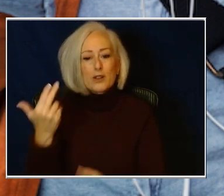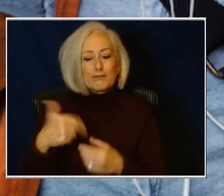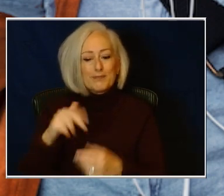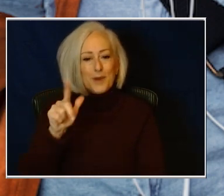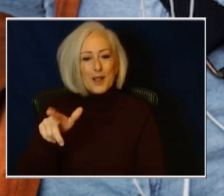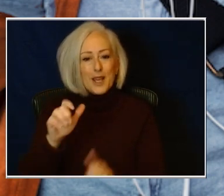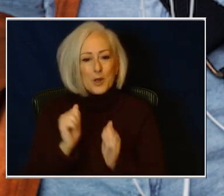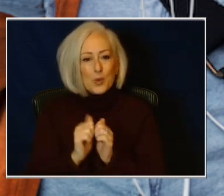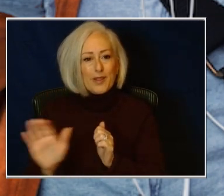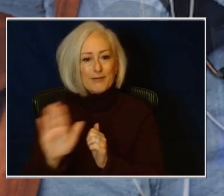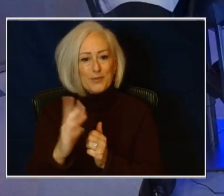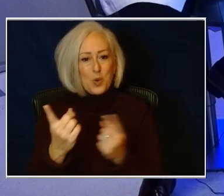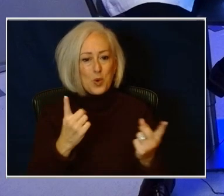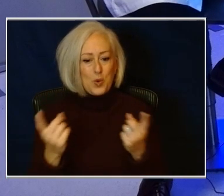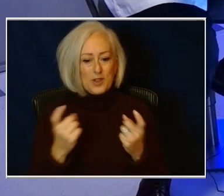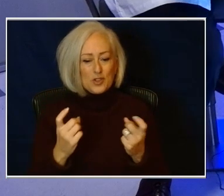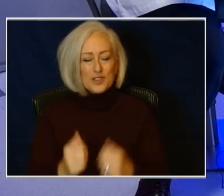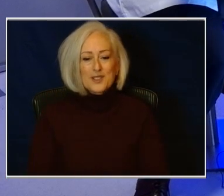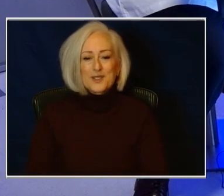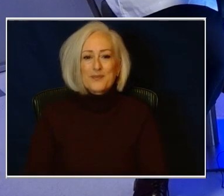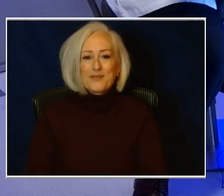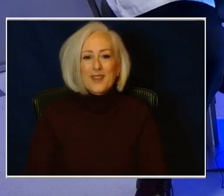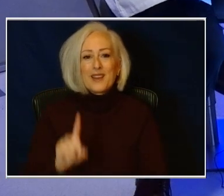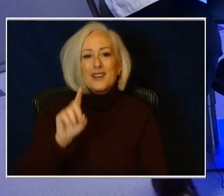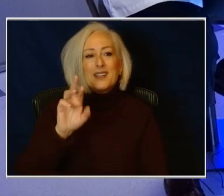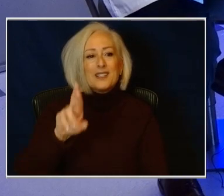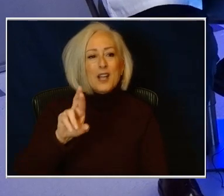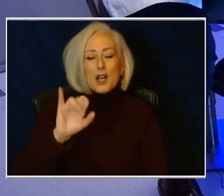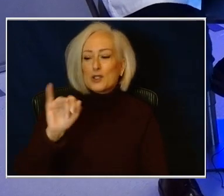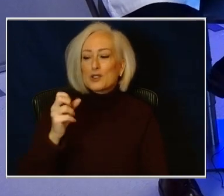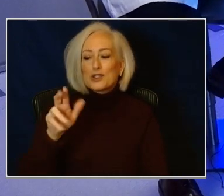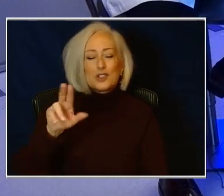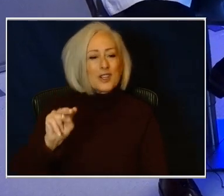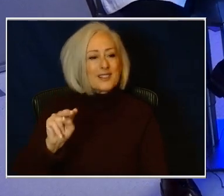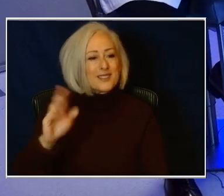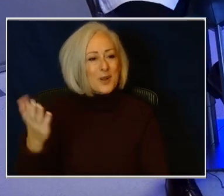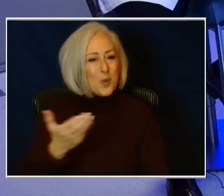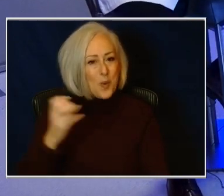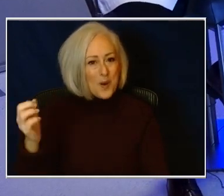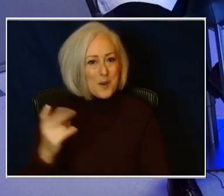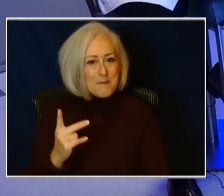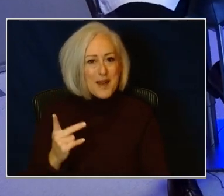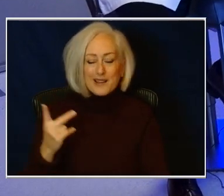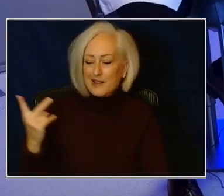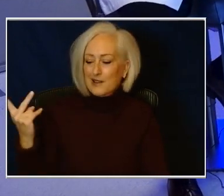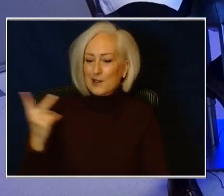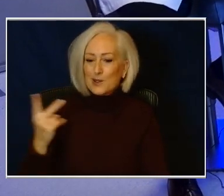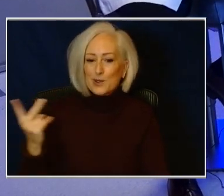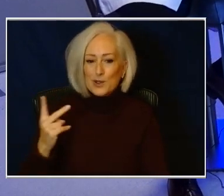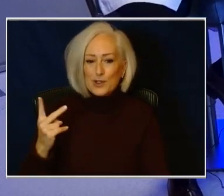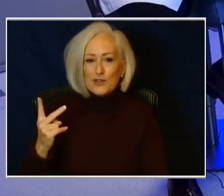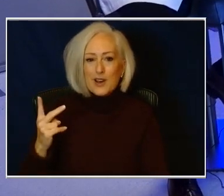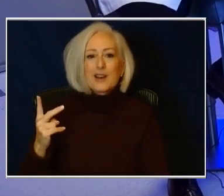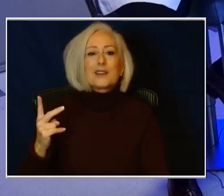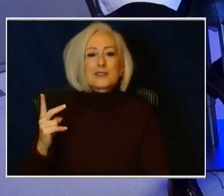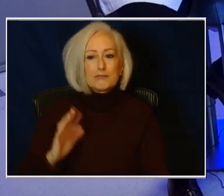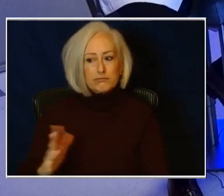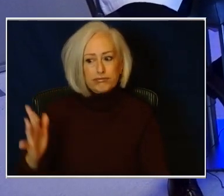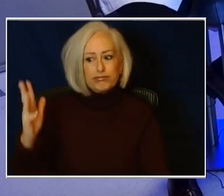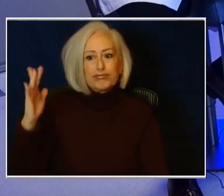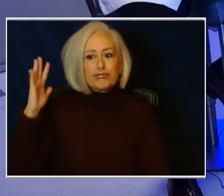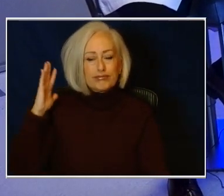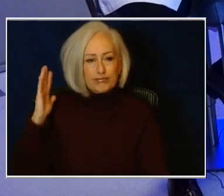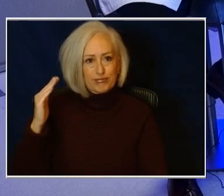Dr. Jensen, welcome back, sir. Good to be here. Always a pleasure. Now, Roy and I go back approximately a very long time,